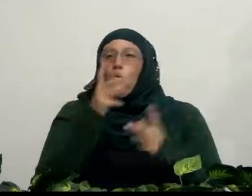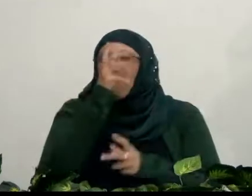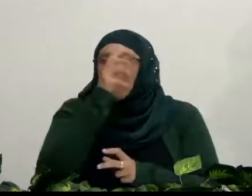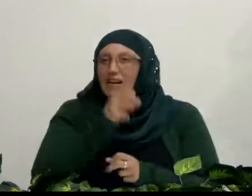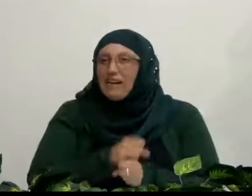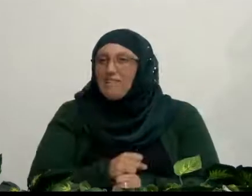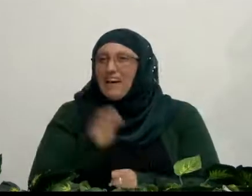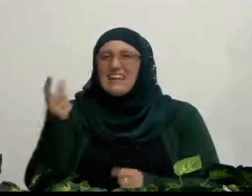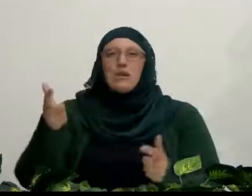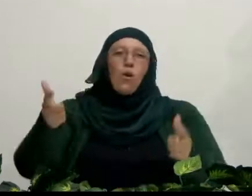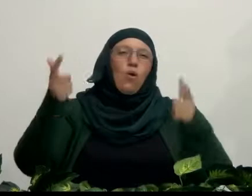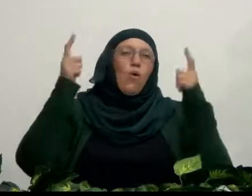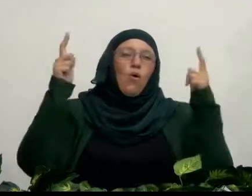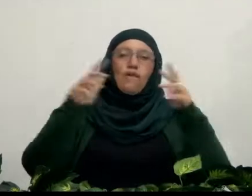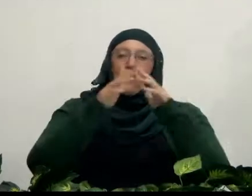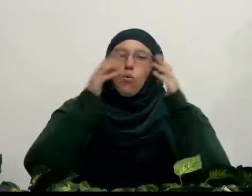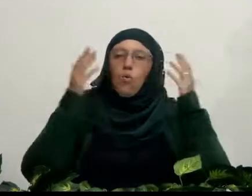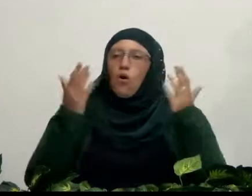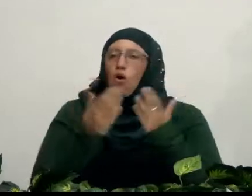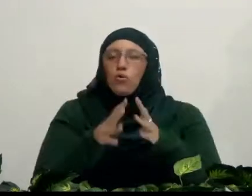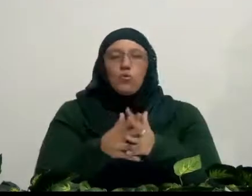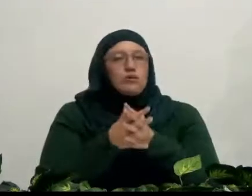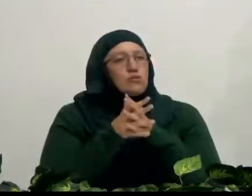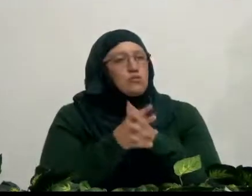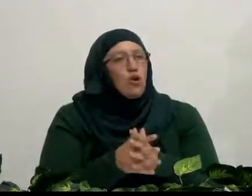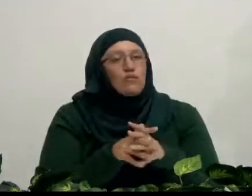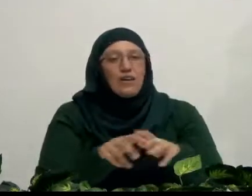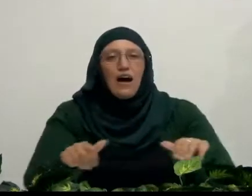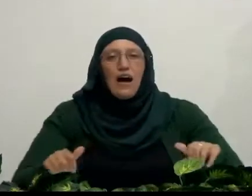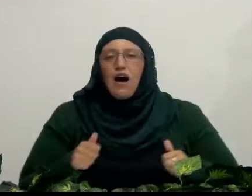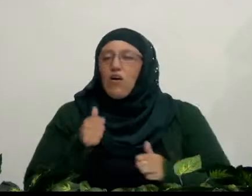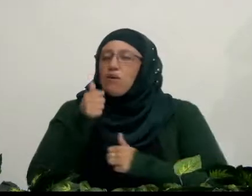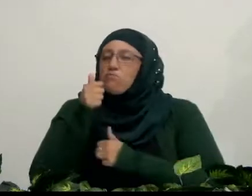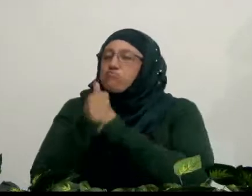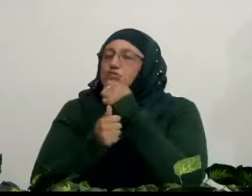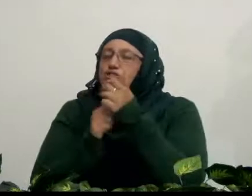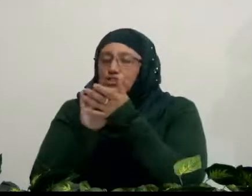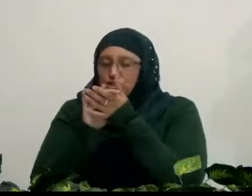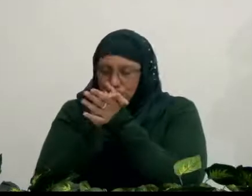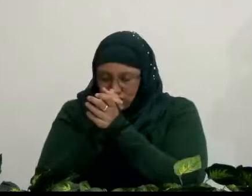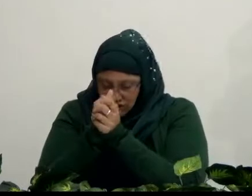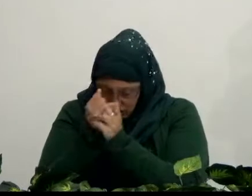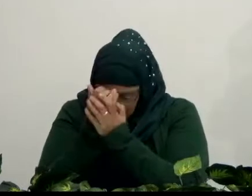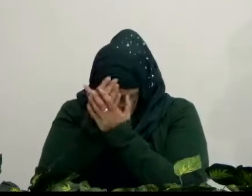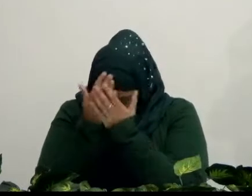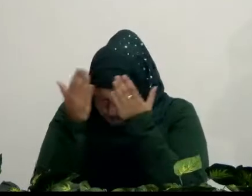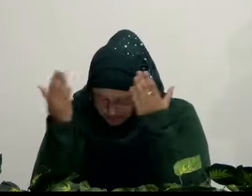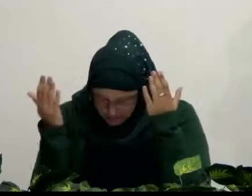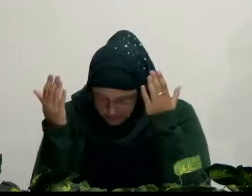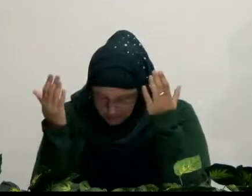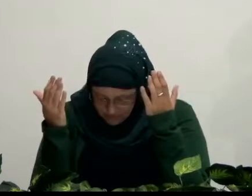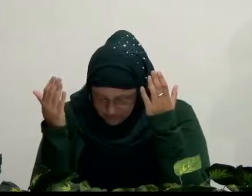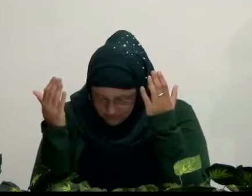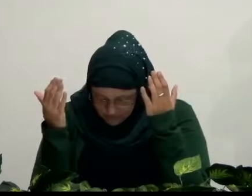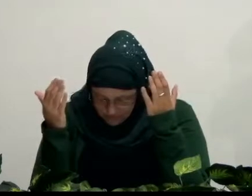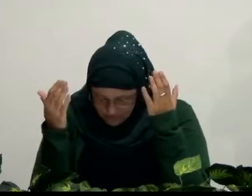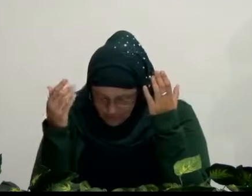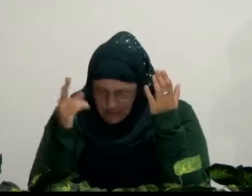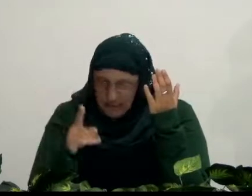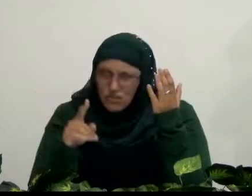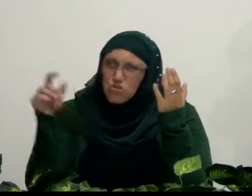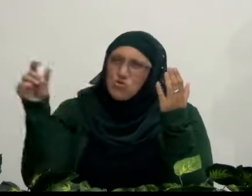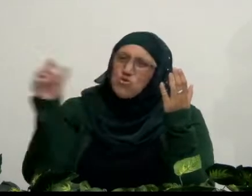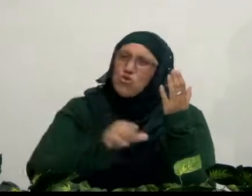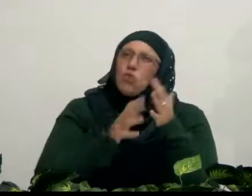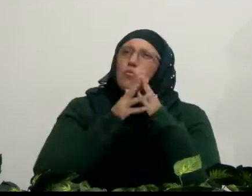Lord of the worlds, who deserves the appreciation of all those he created and to be praised at